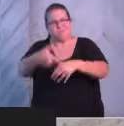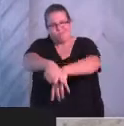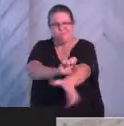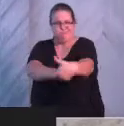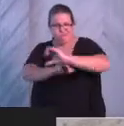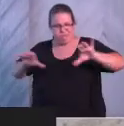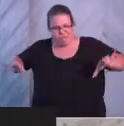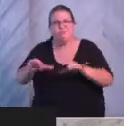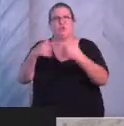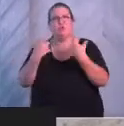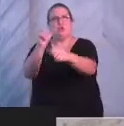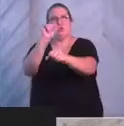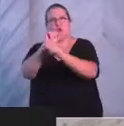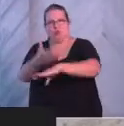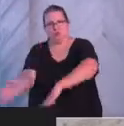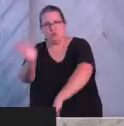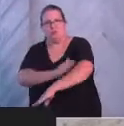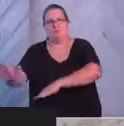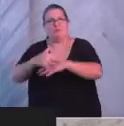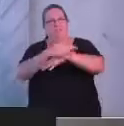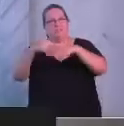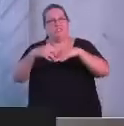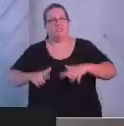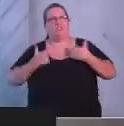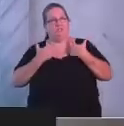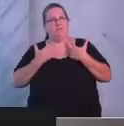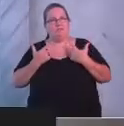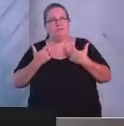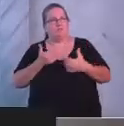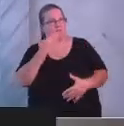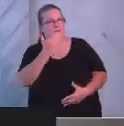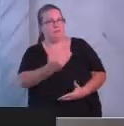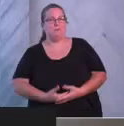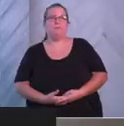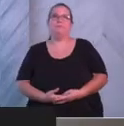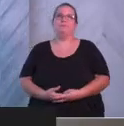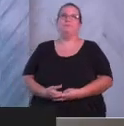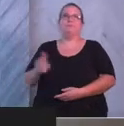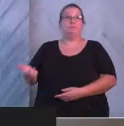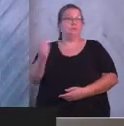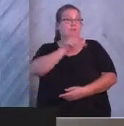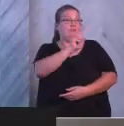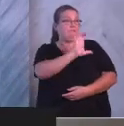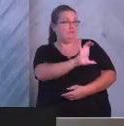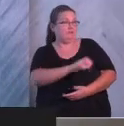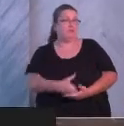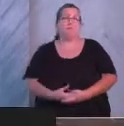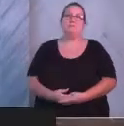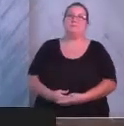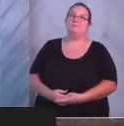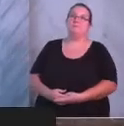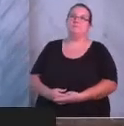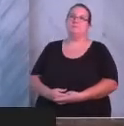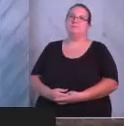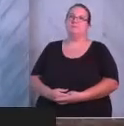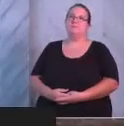the lives of Indigenous people across Canada. Thank you. Thank you, Gary. And Vic, this question to you, please. So I